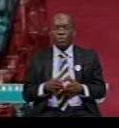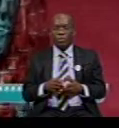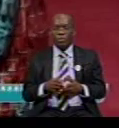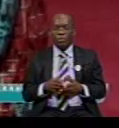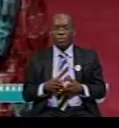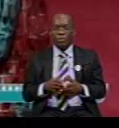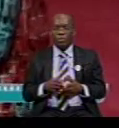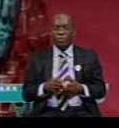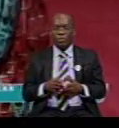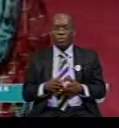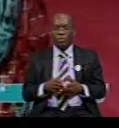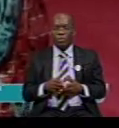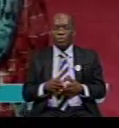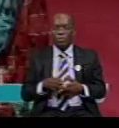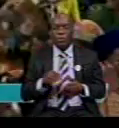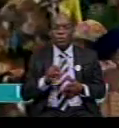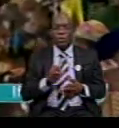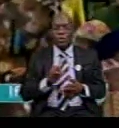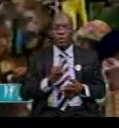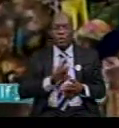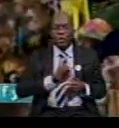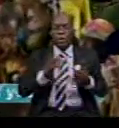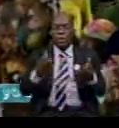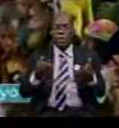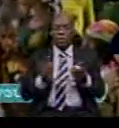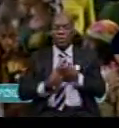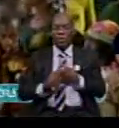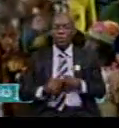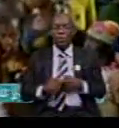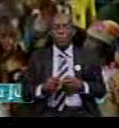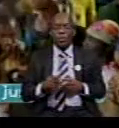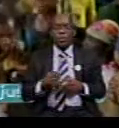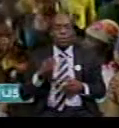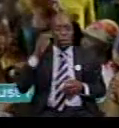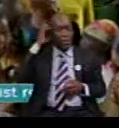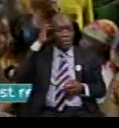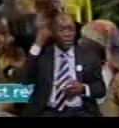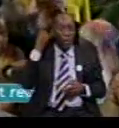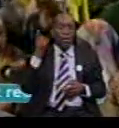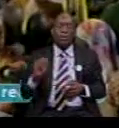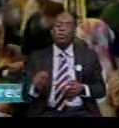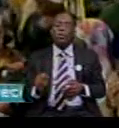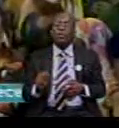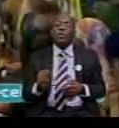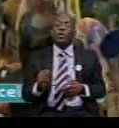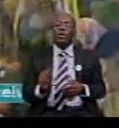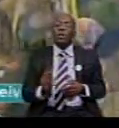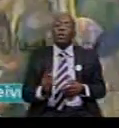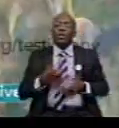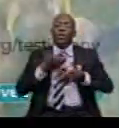I want to hear the noise of joy again. Noise of joy in the crowd.